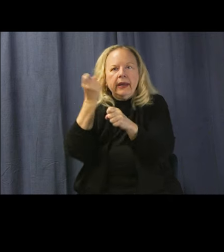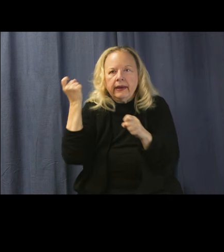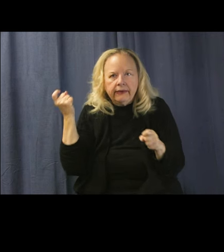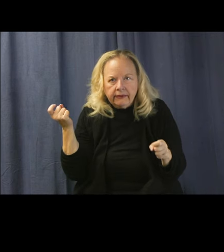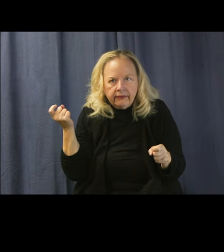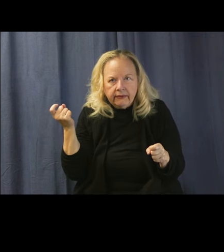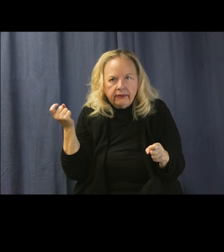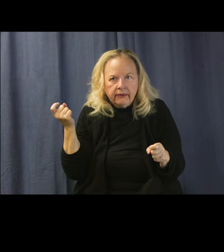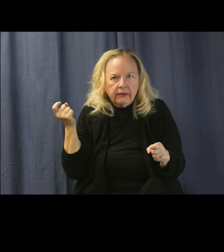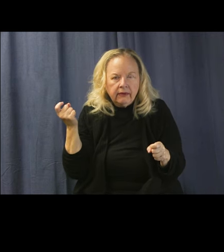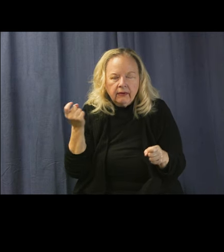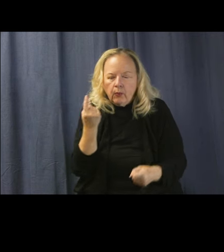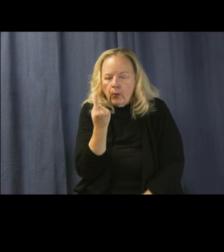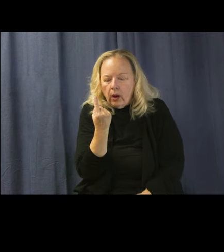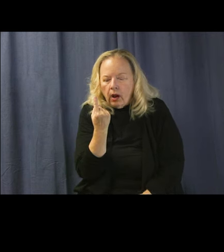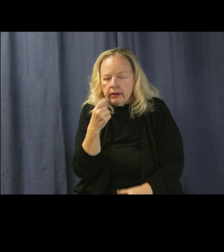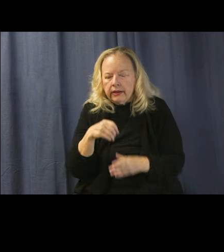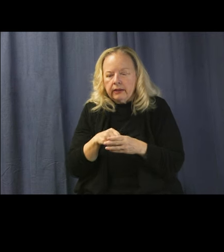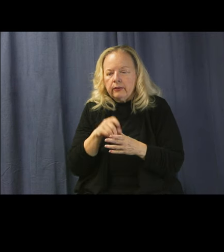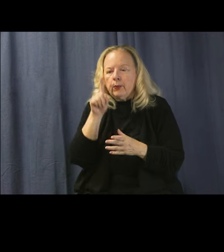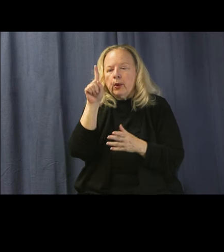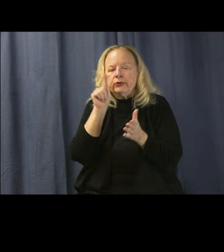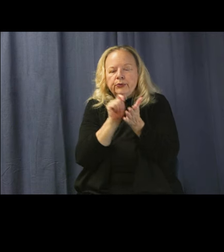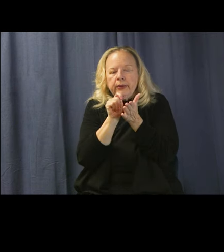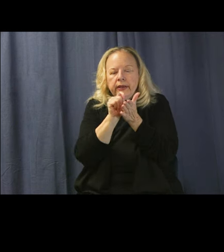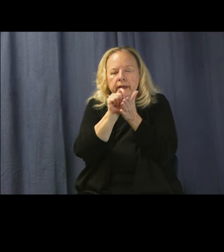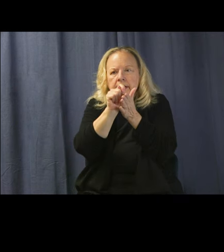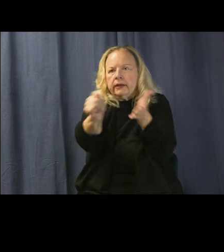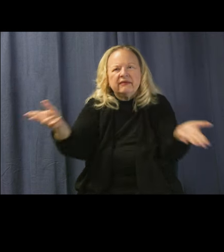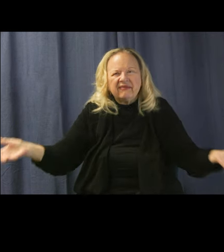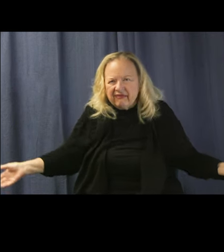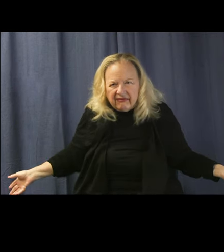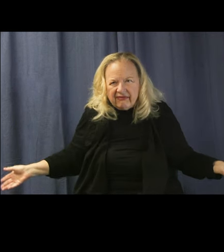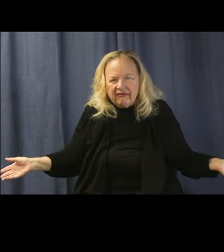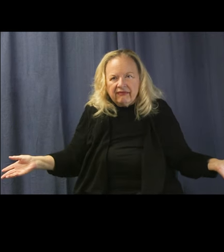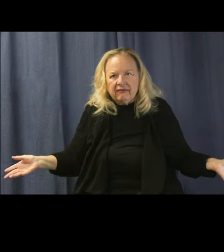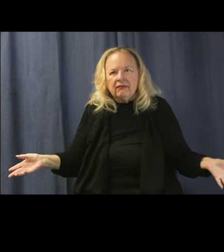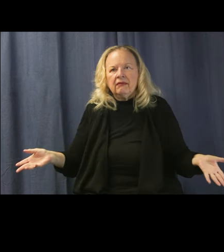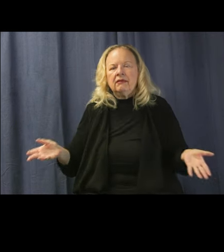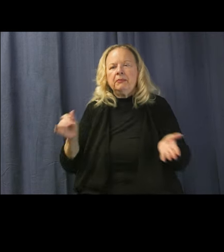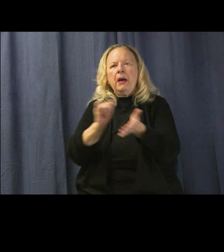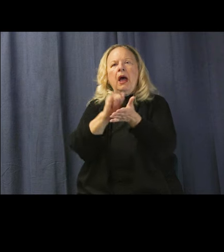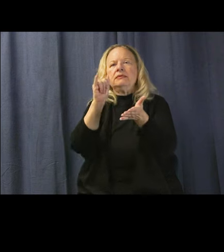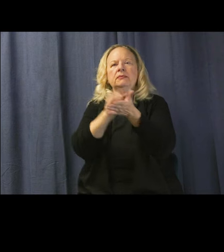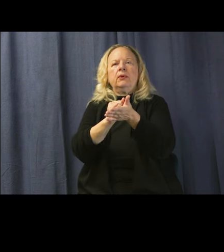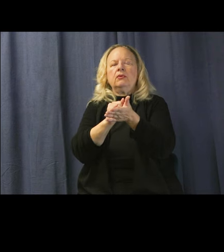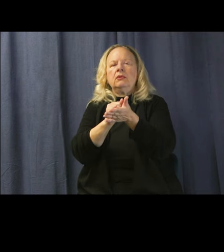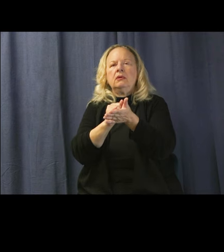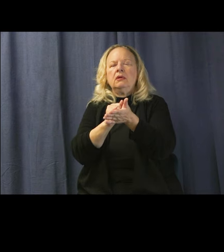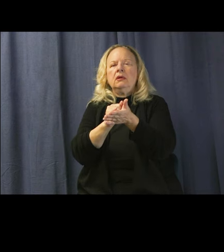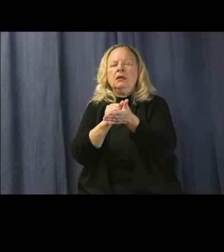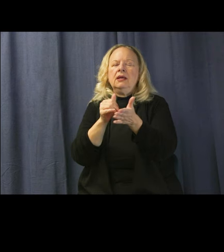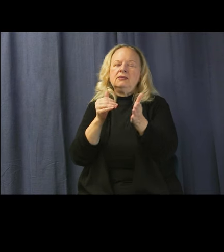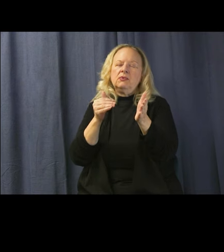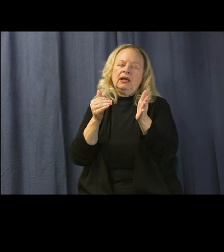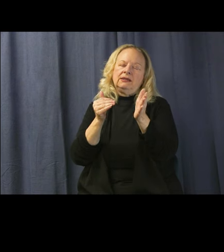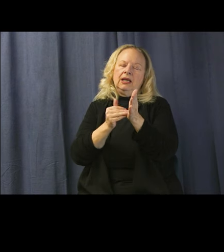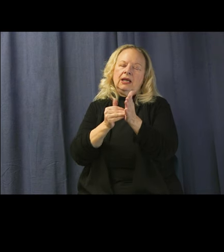It's too crazy. I'm going to show you and prove to you that God is in the middle of all of this. All